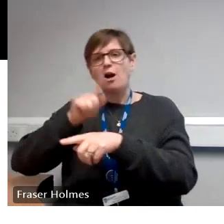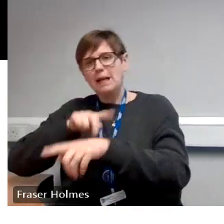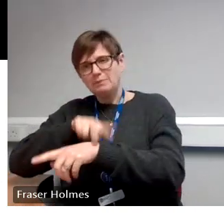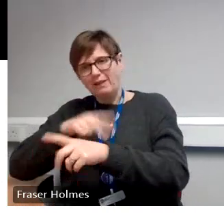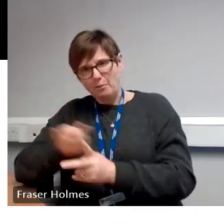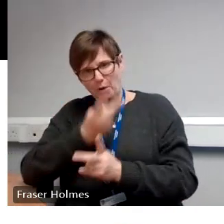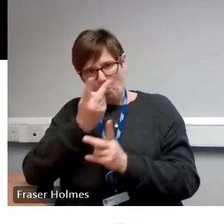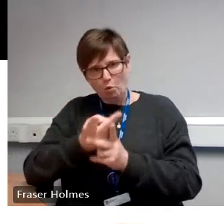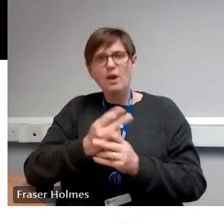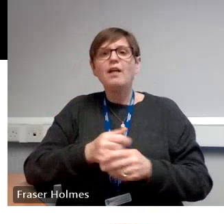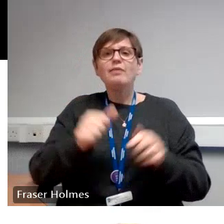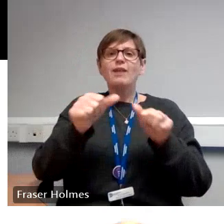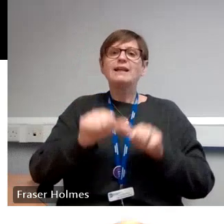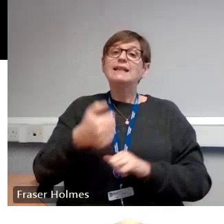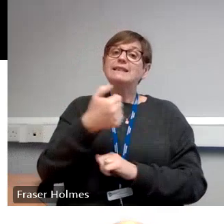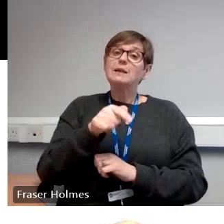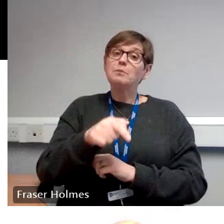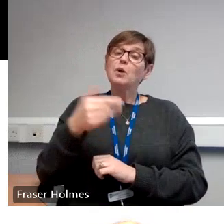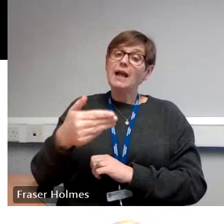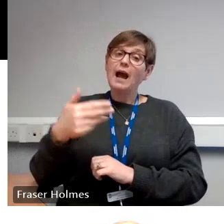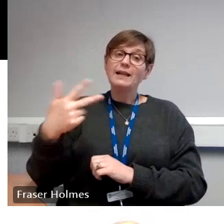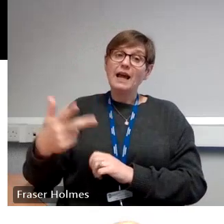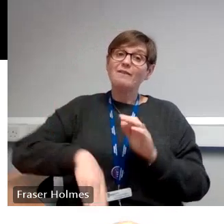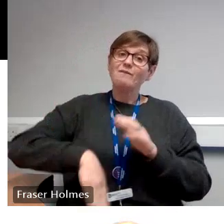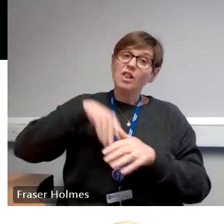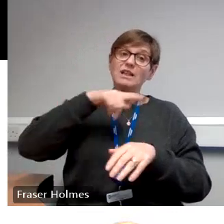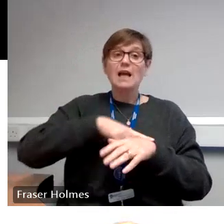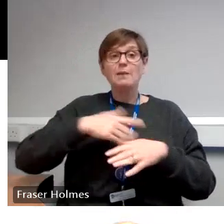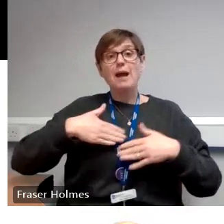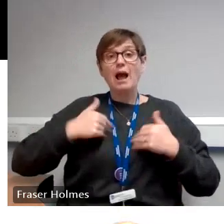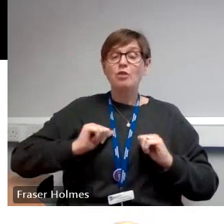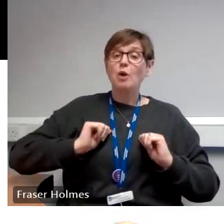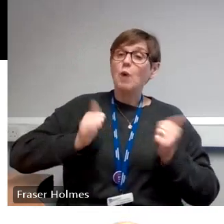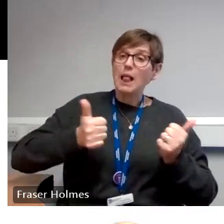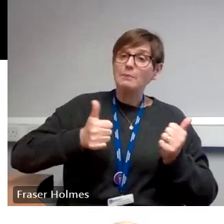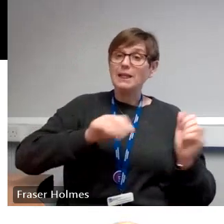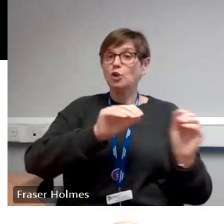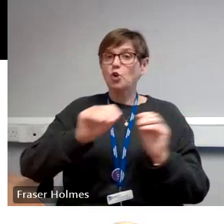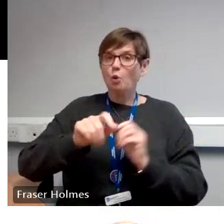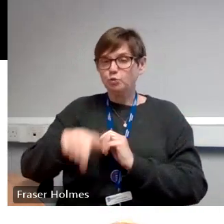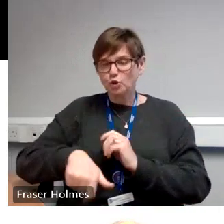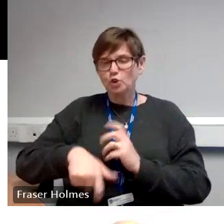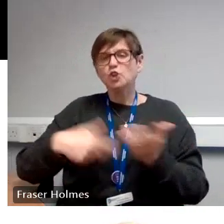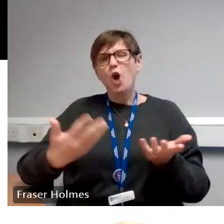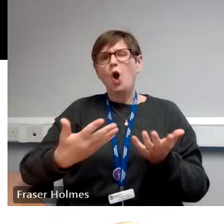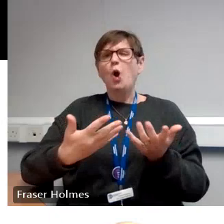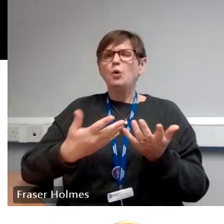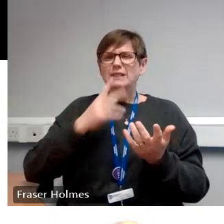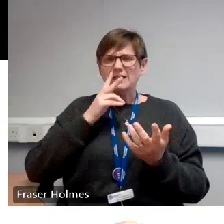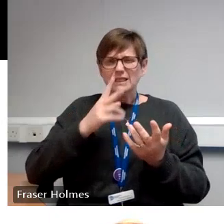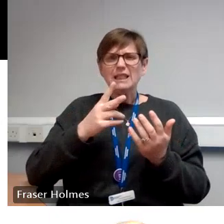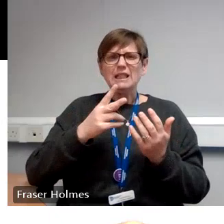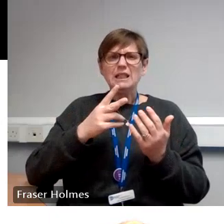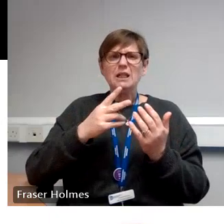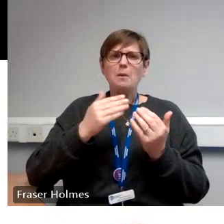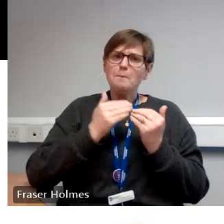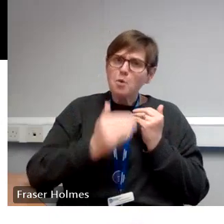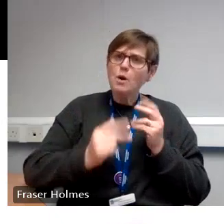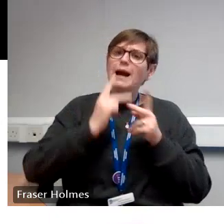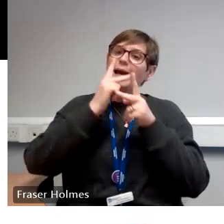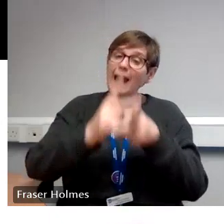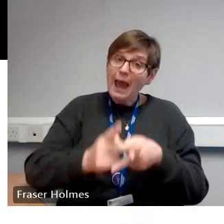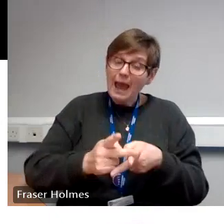we've got 16.98 full-time equivalent health and wellbeing coaches. So as you can see there, we've got more care